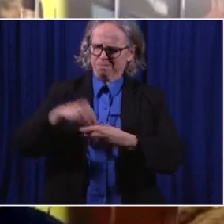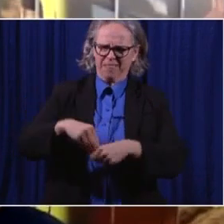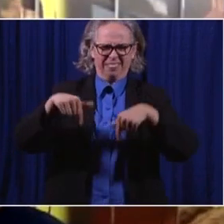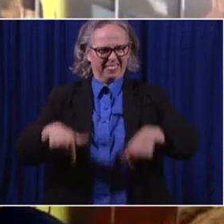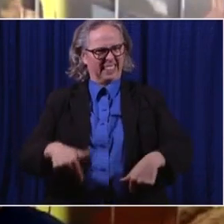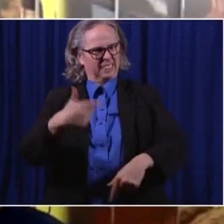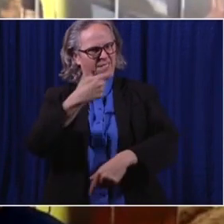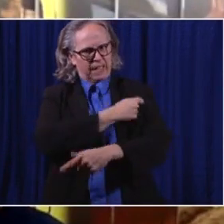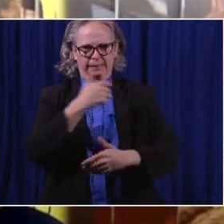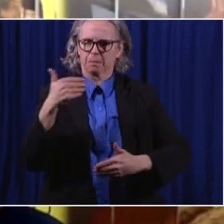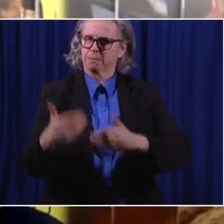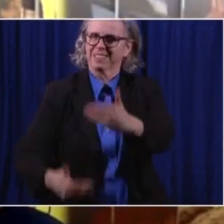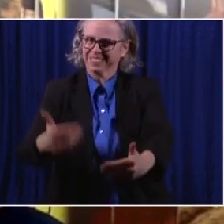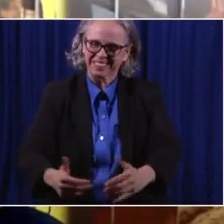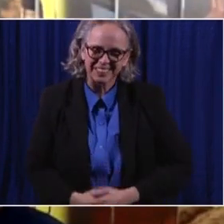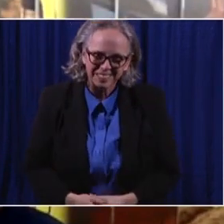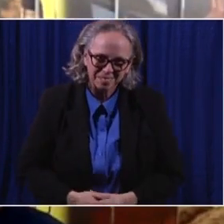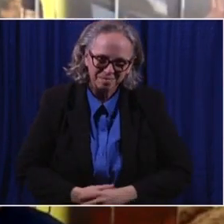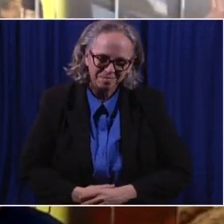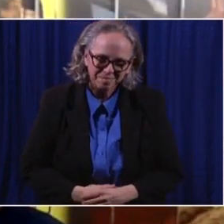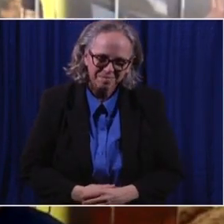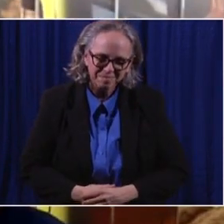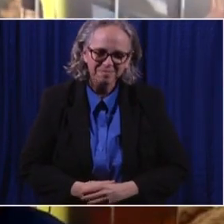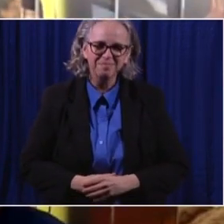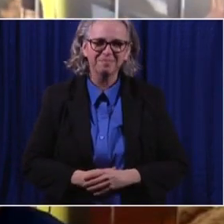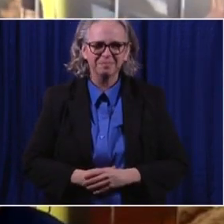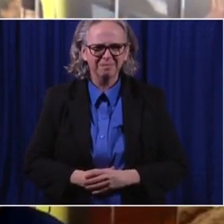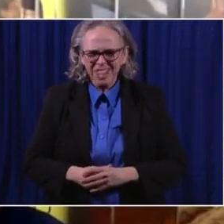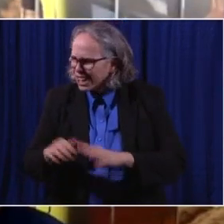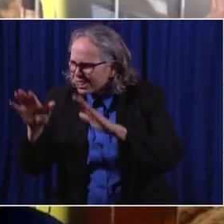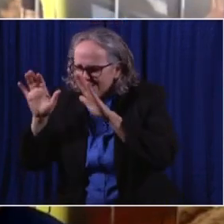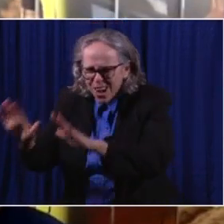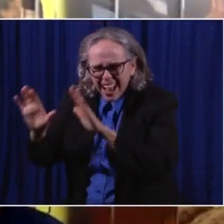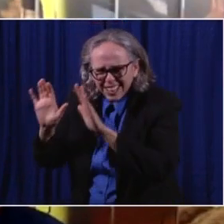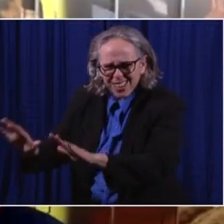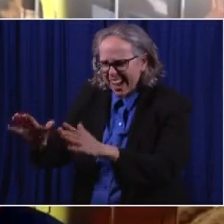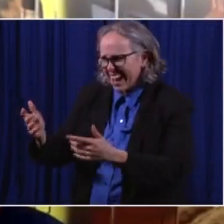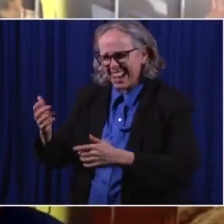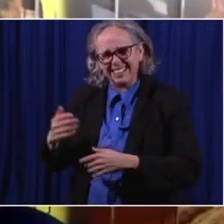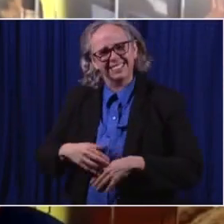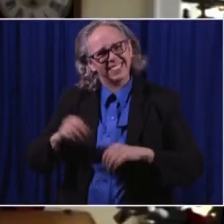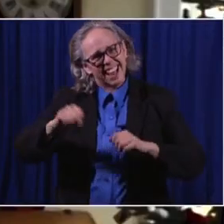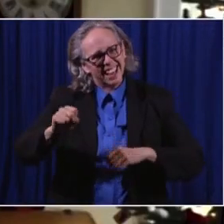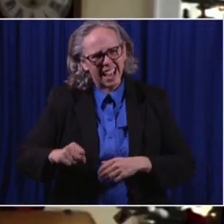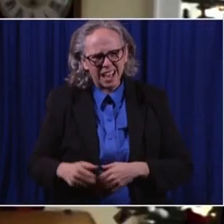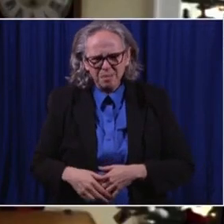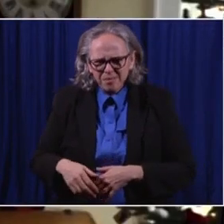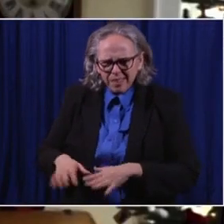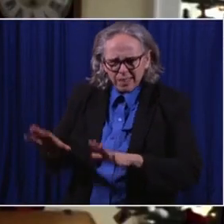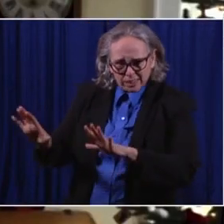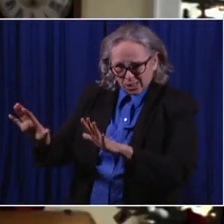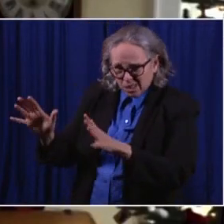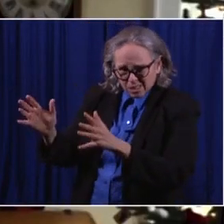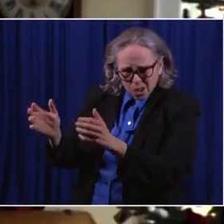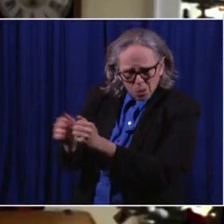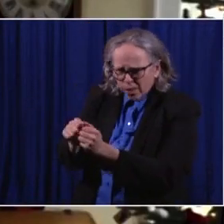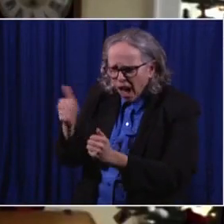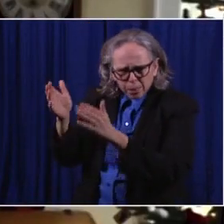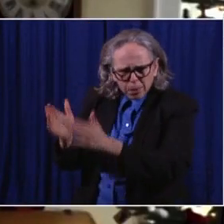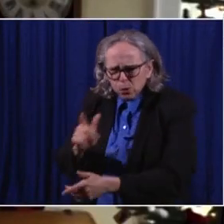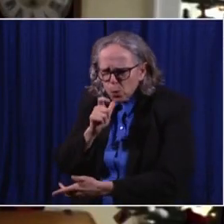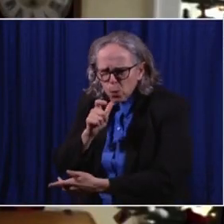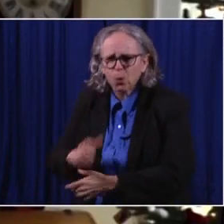forward as well. And Well, that's great. The flexibility. Well, with you is Chris Shilton, a paramedic